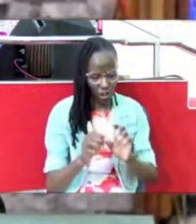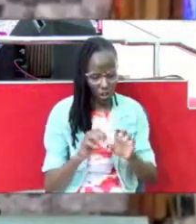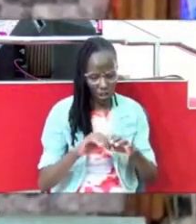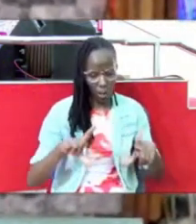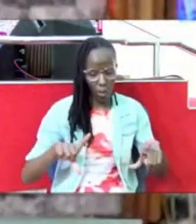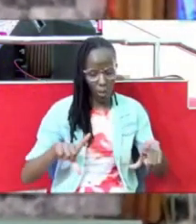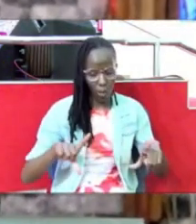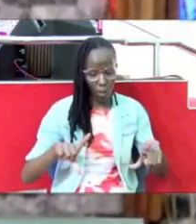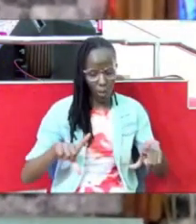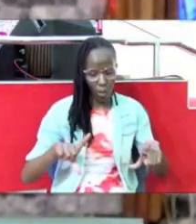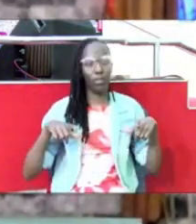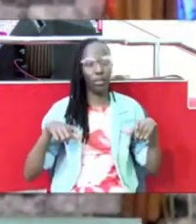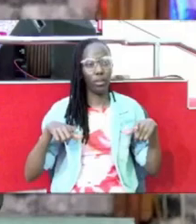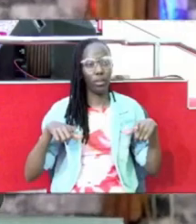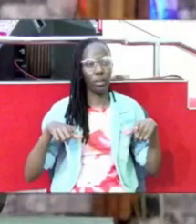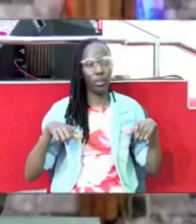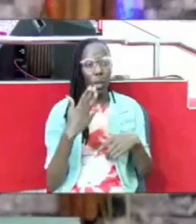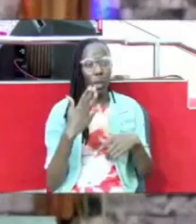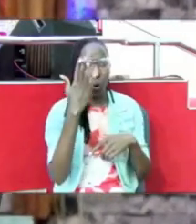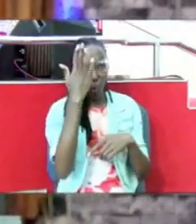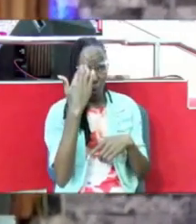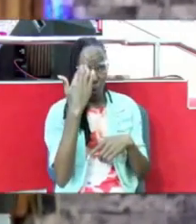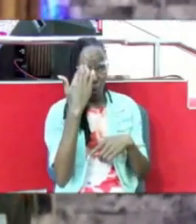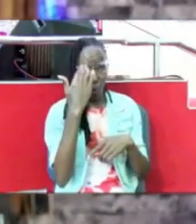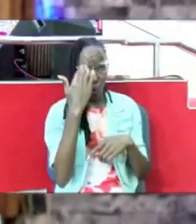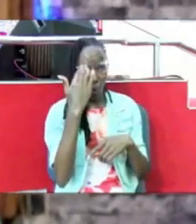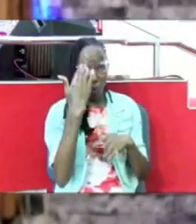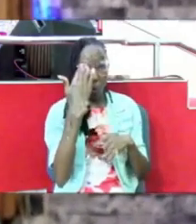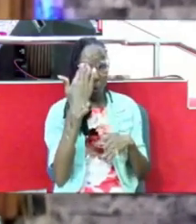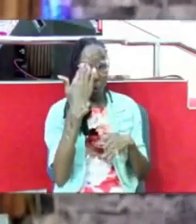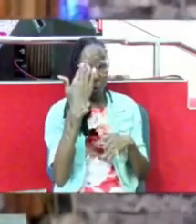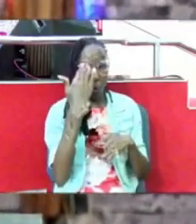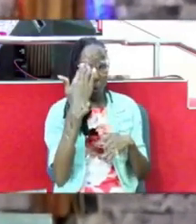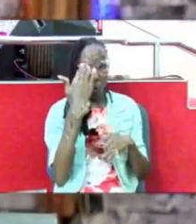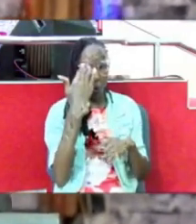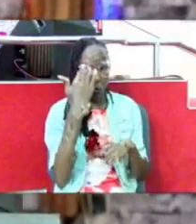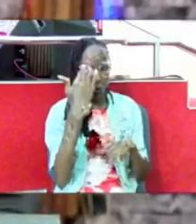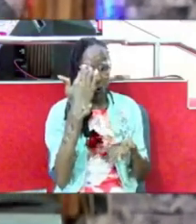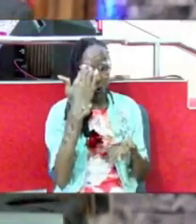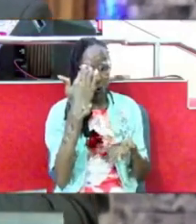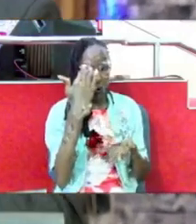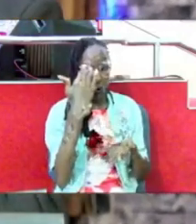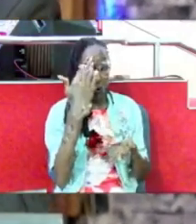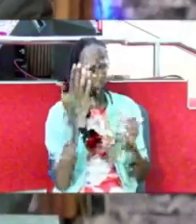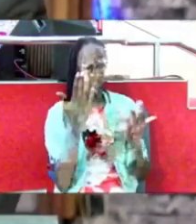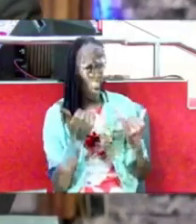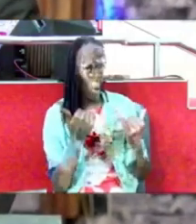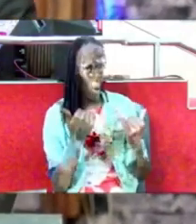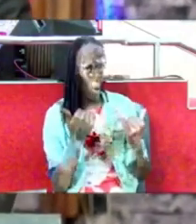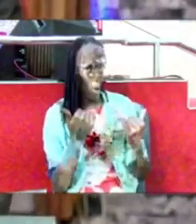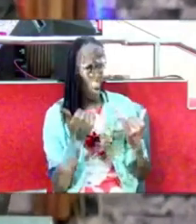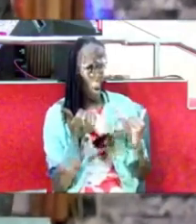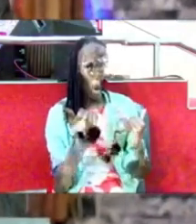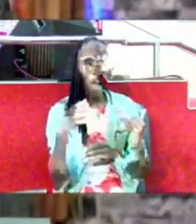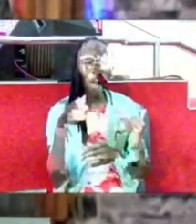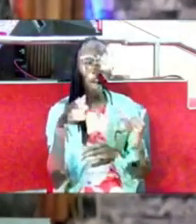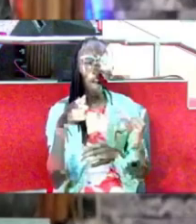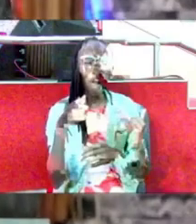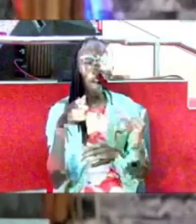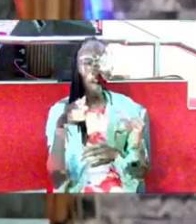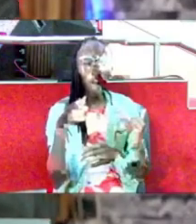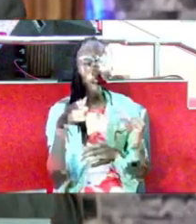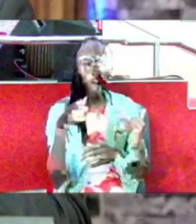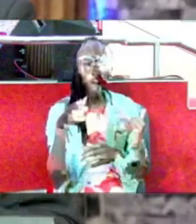mabadiliko maishani mwetu. Why do you serve? Do you, for example, if you are serving God, do you know why you serve God? Kama unatumikia Mungu, unajua ni kwa